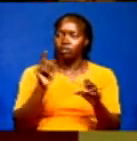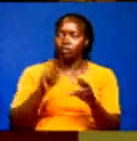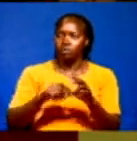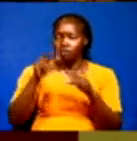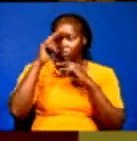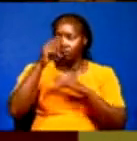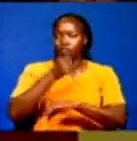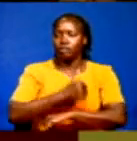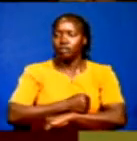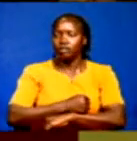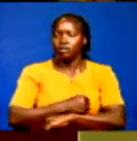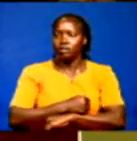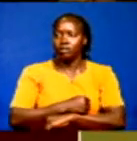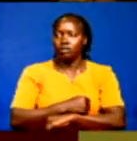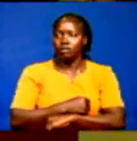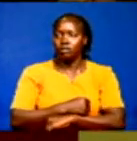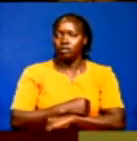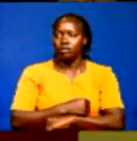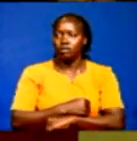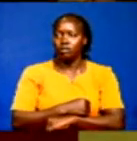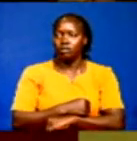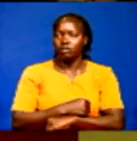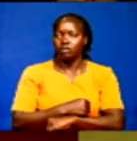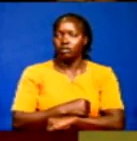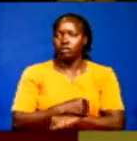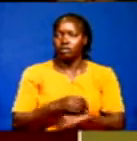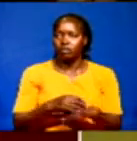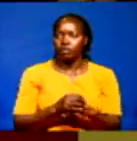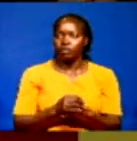school. This is in the spirit of the 100% transition policy.